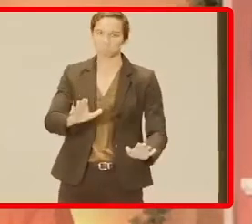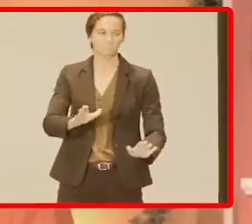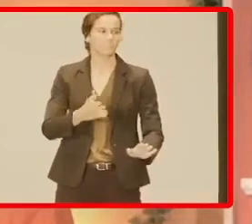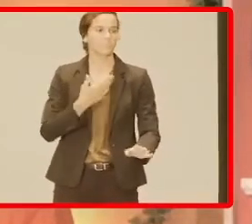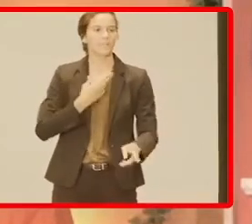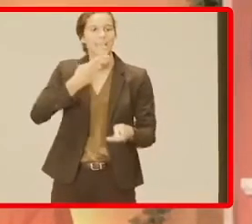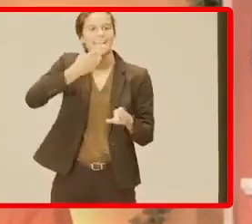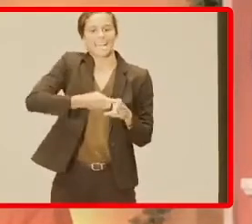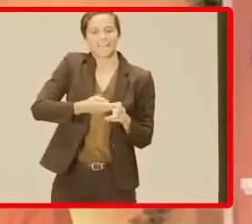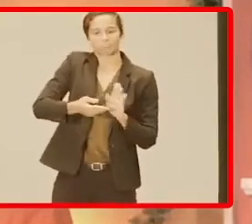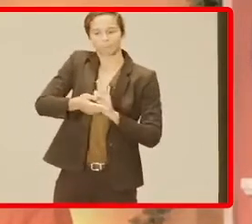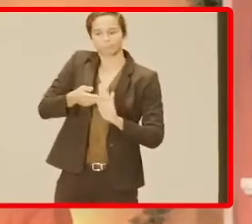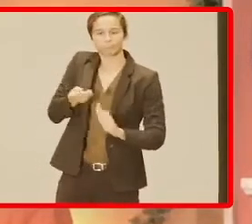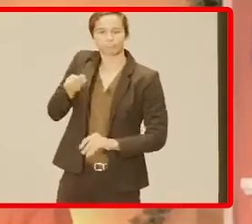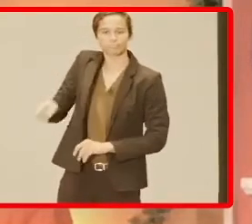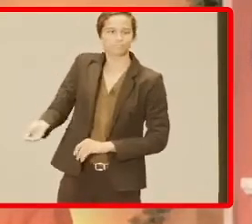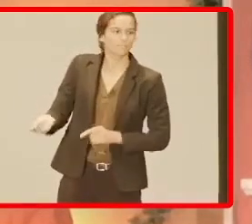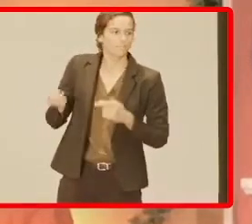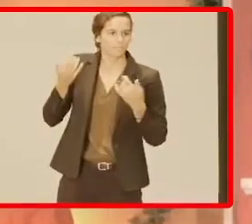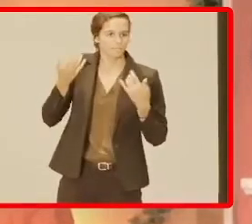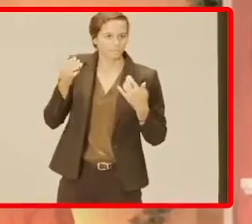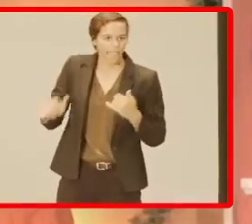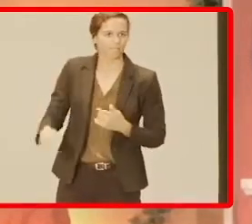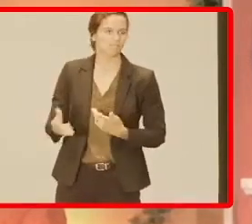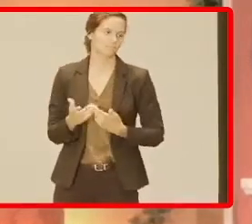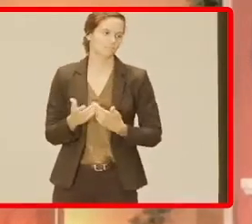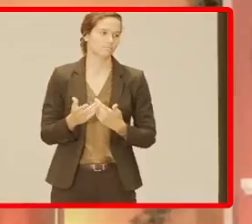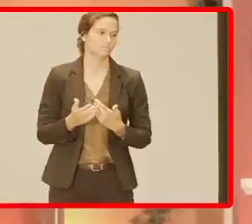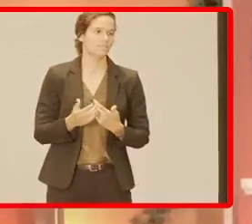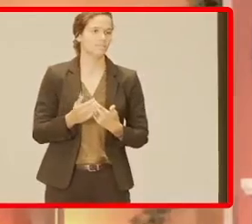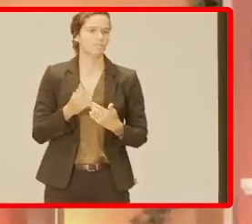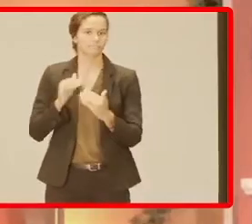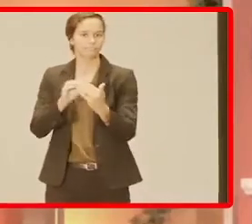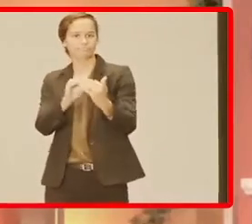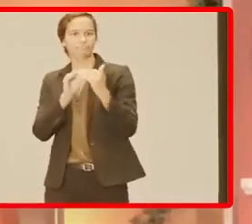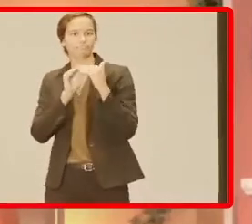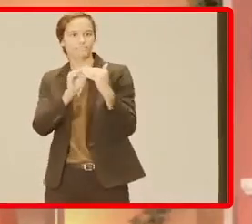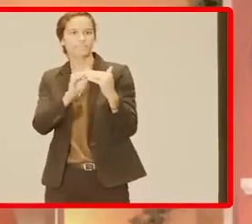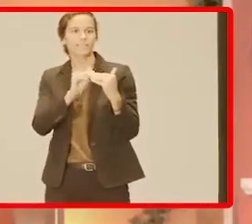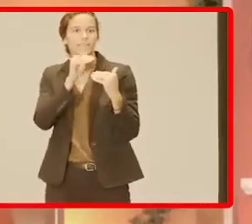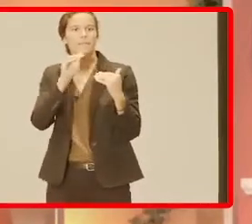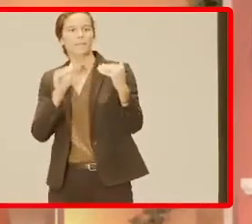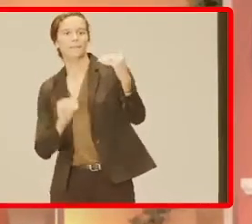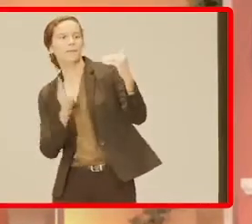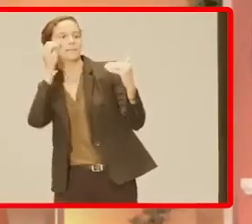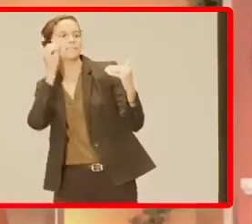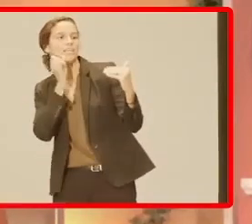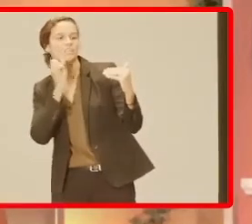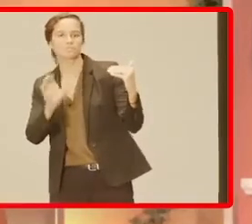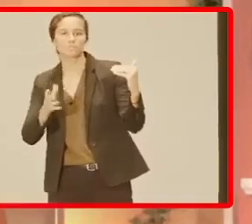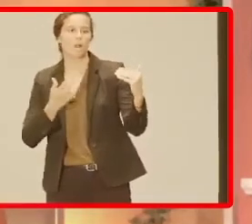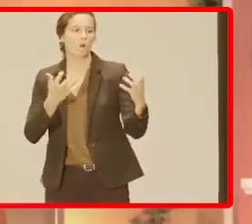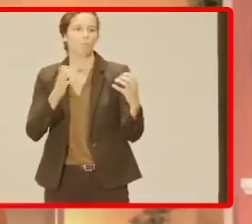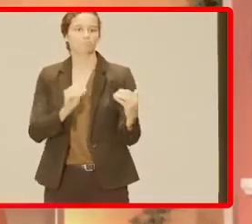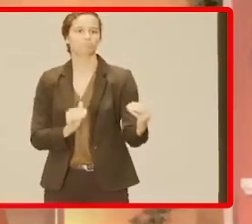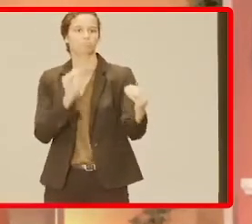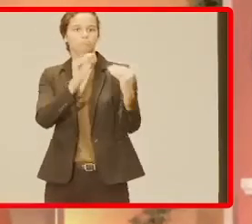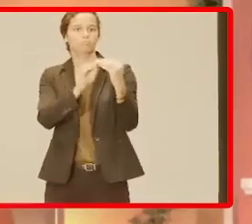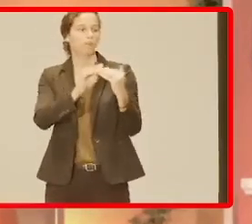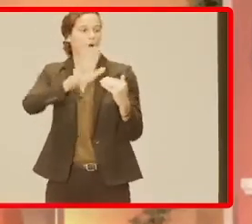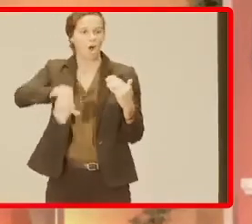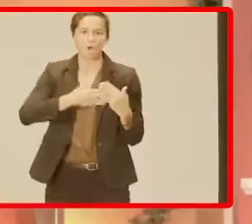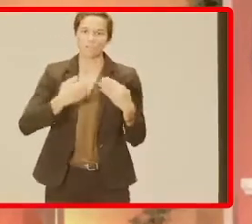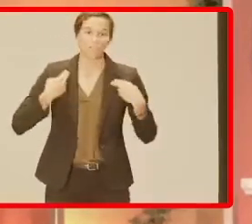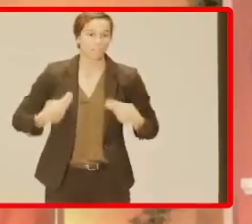name. Let's get others to see us all in a humane way. Let's be sure to recognize that we humans all